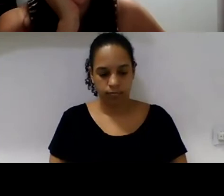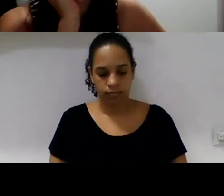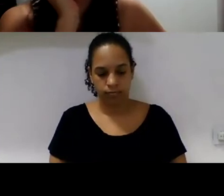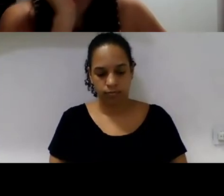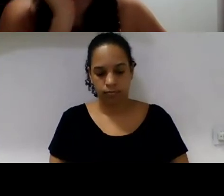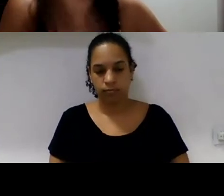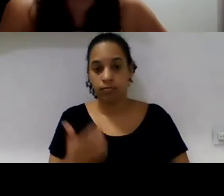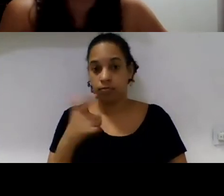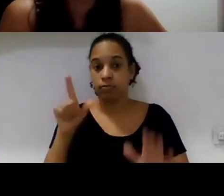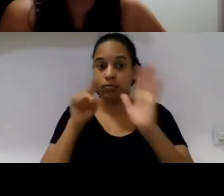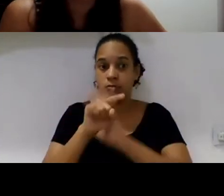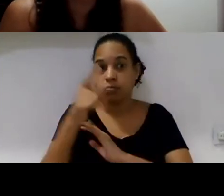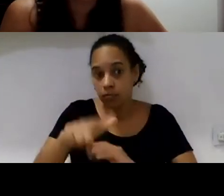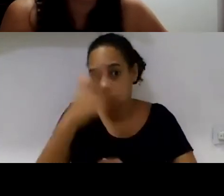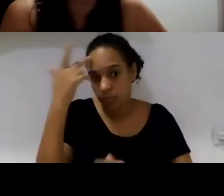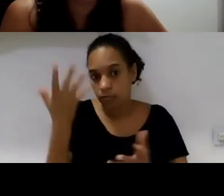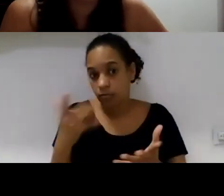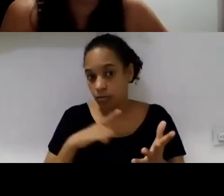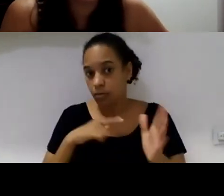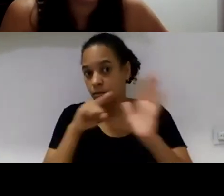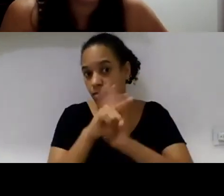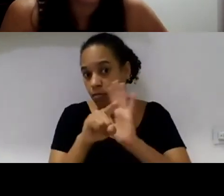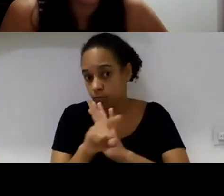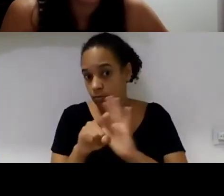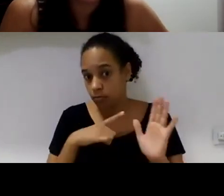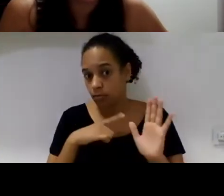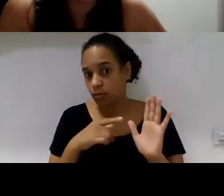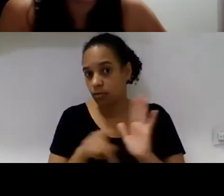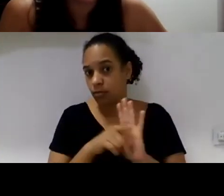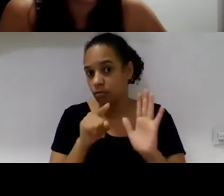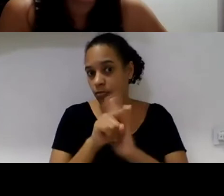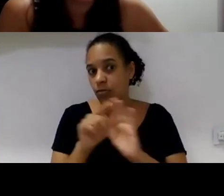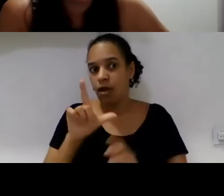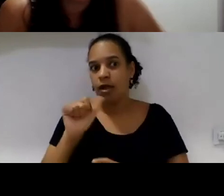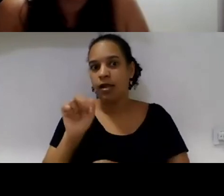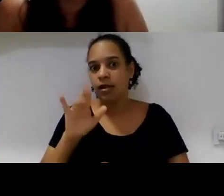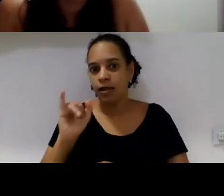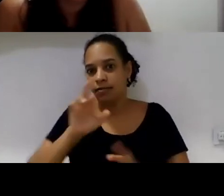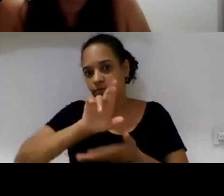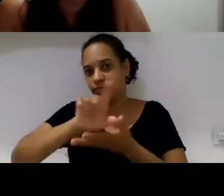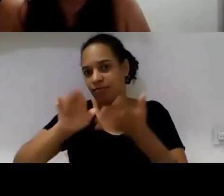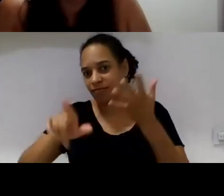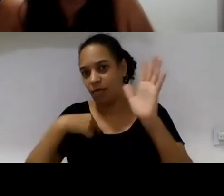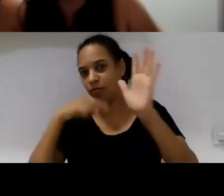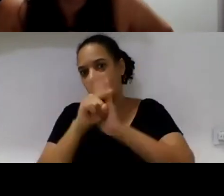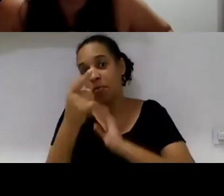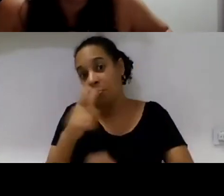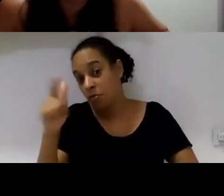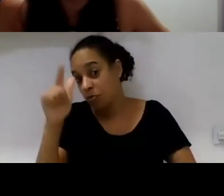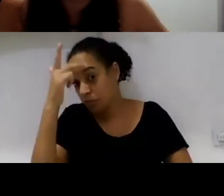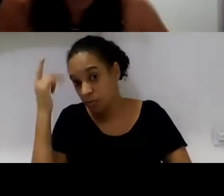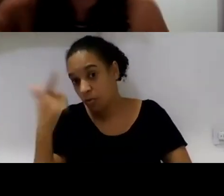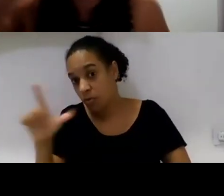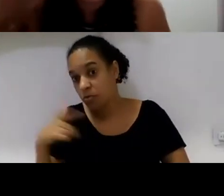questions from the audience? Pessoal, mais perguntas para o Andy? Lari fez várias, mas seria bacana se tivesse alguém mais